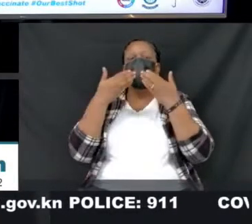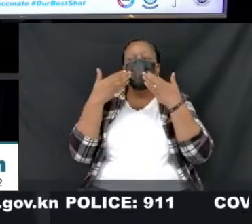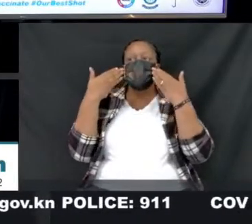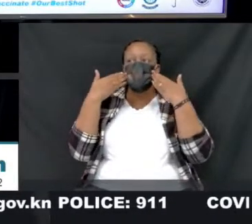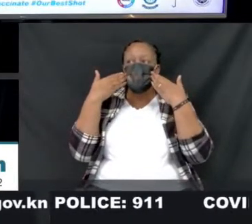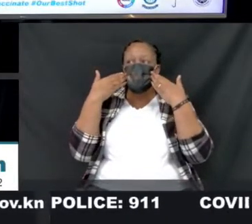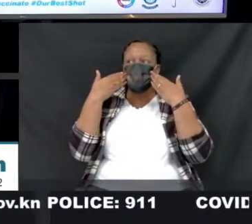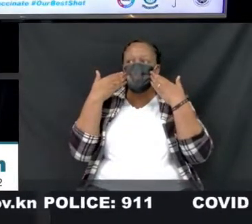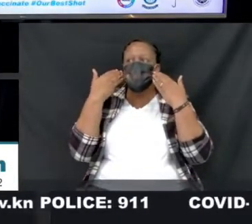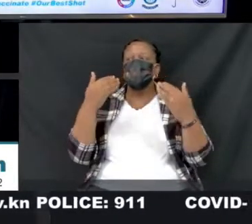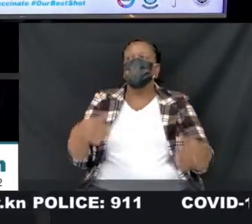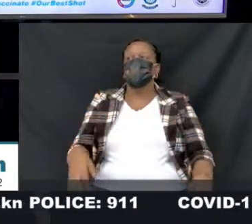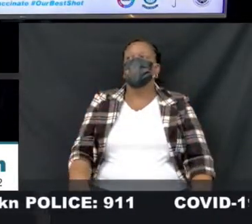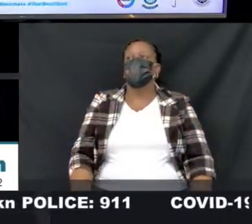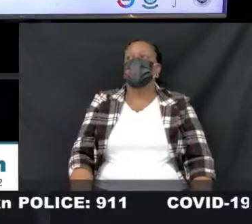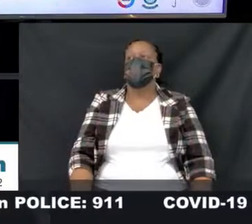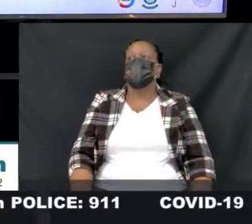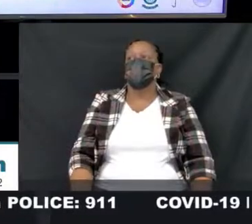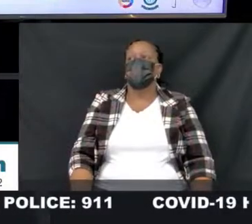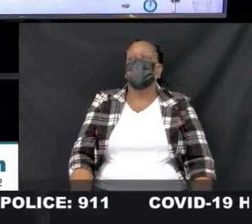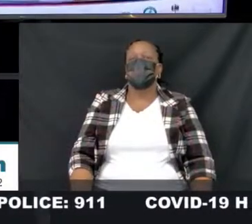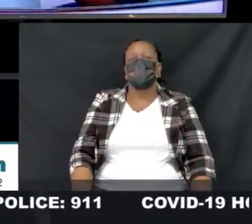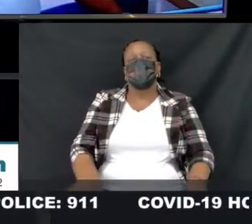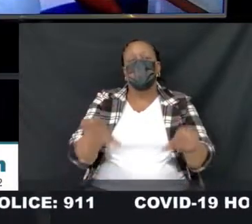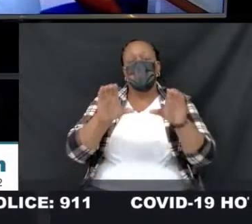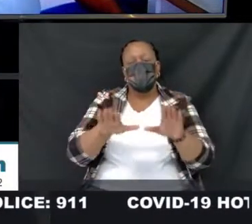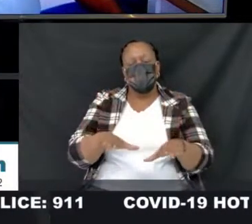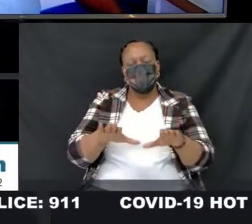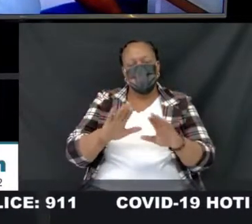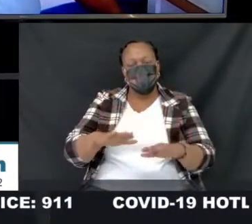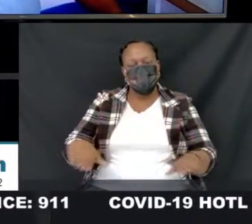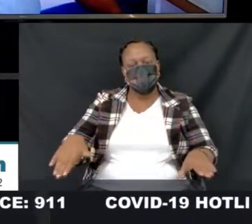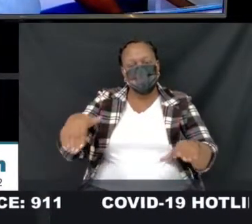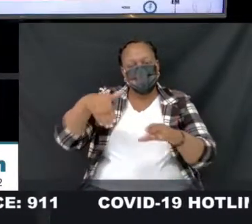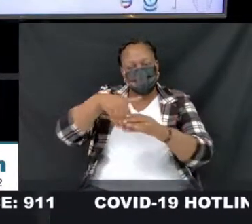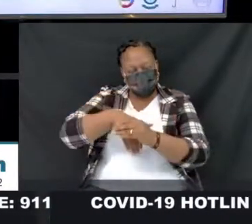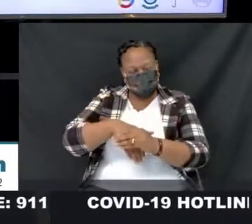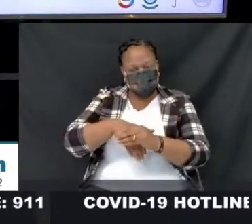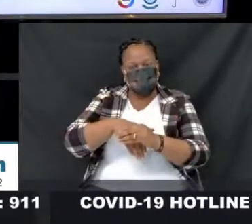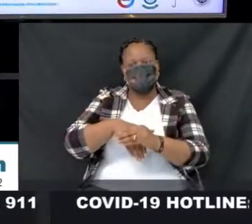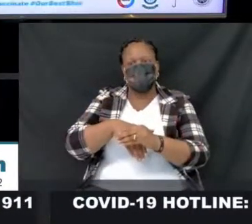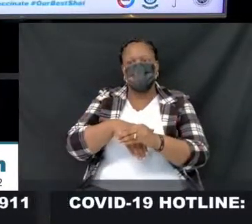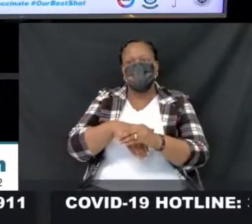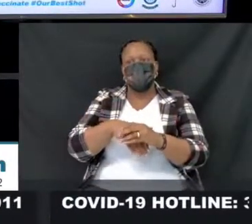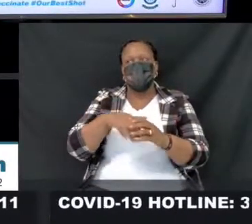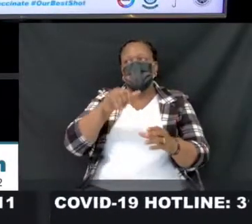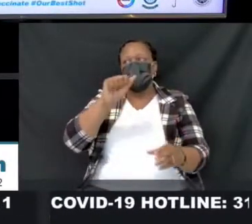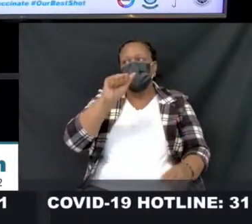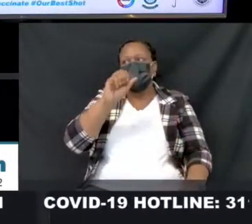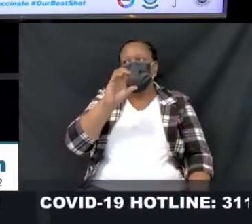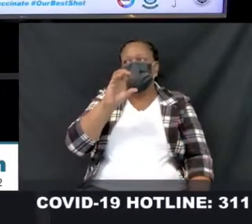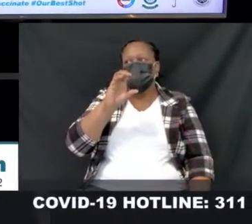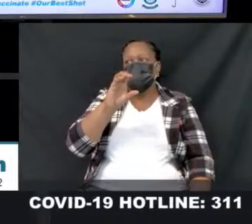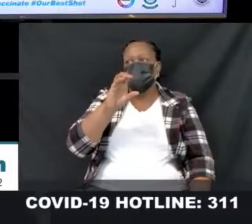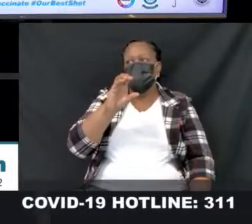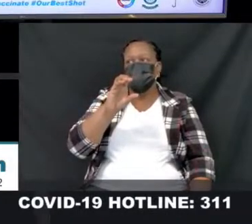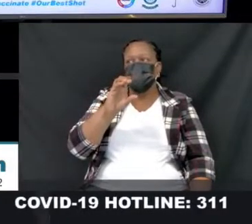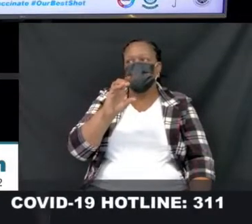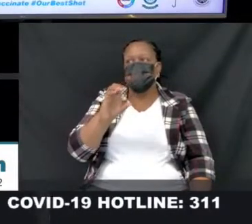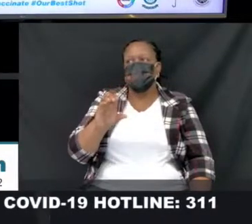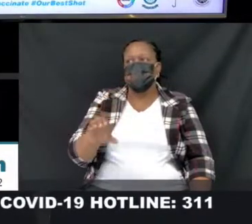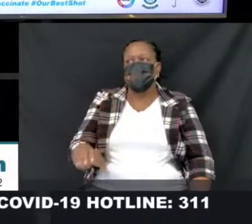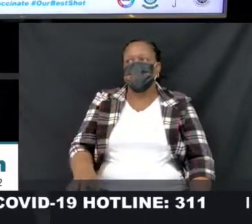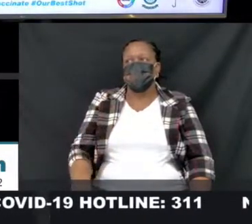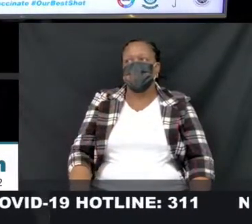And should children be in air-conditioned classrooms without masks during break times or lunch